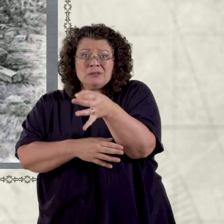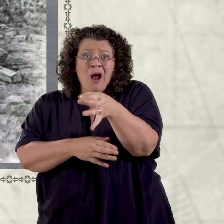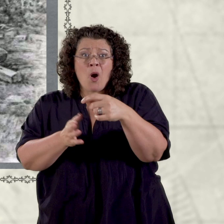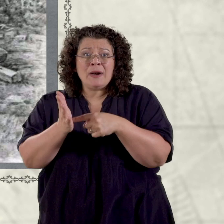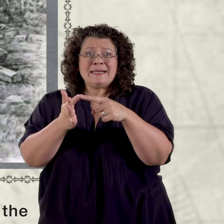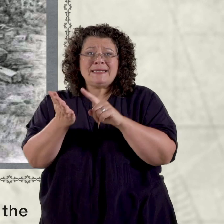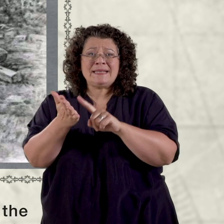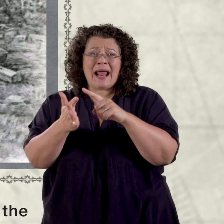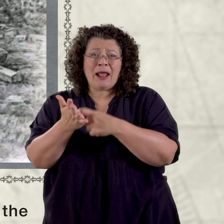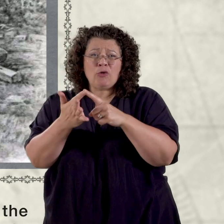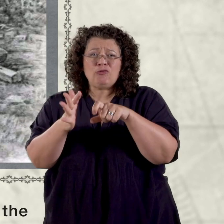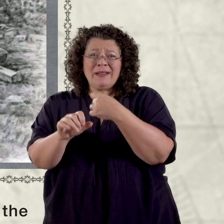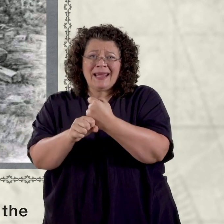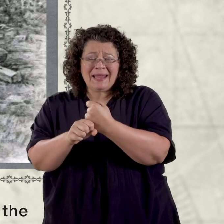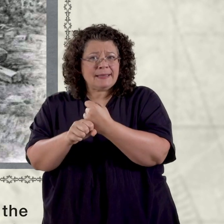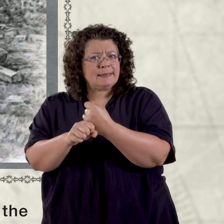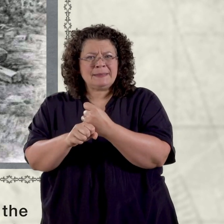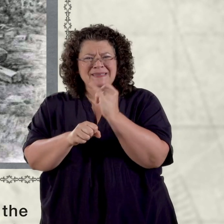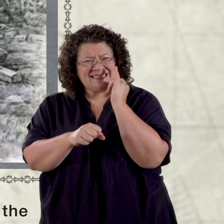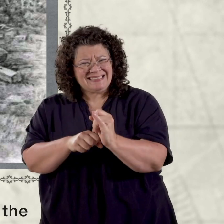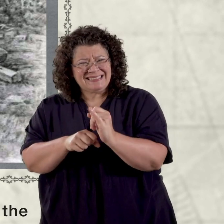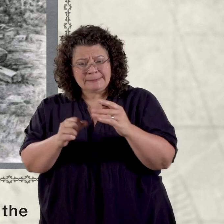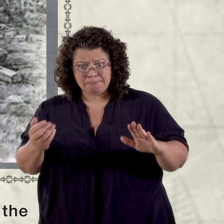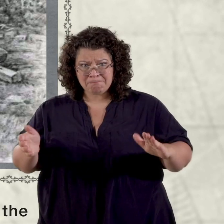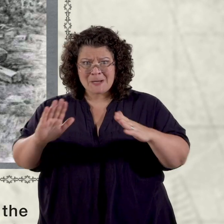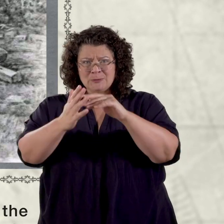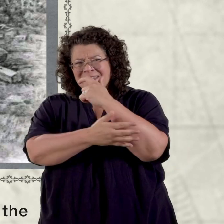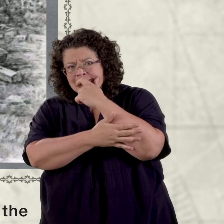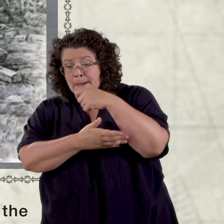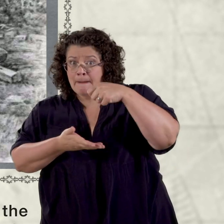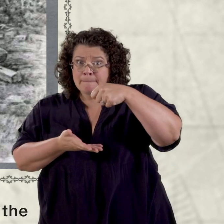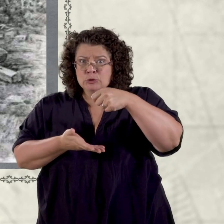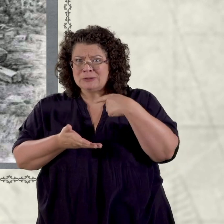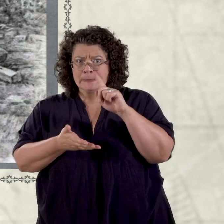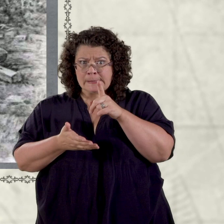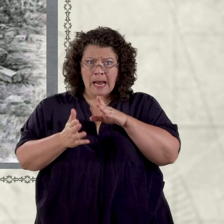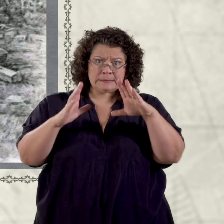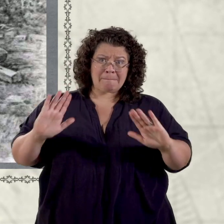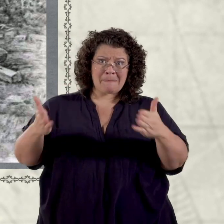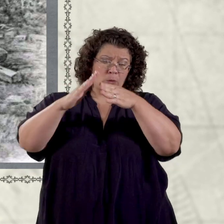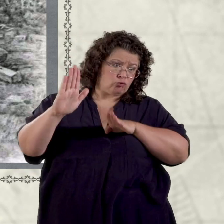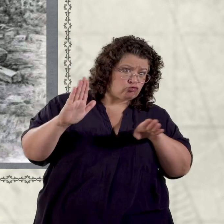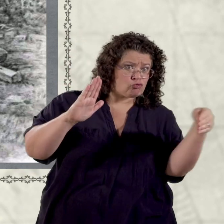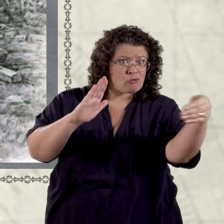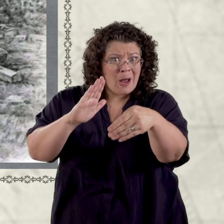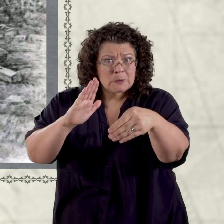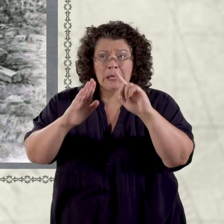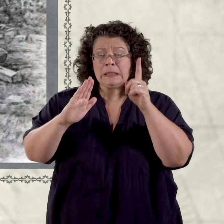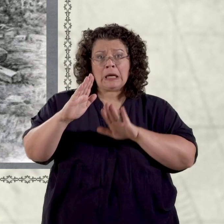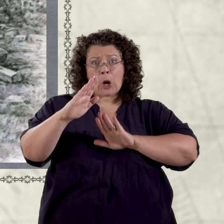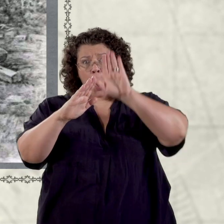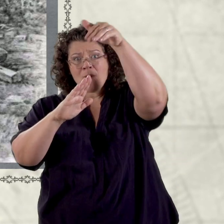mountain. We didn't have the budget to go around the mountain. We couldn't go over the mountain. We had to go through the mountain.